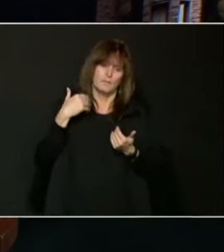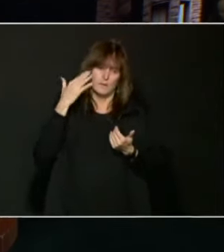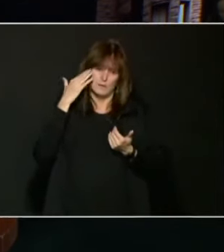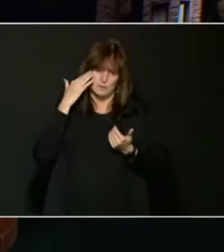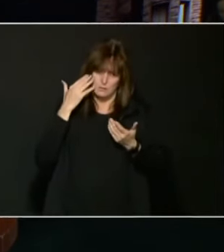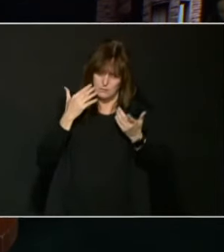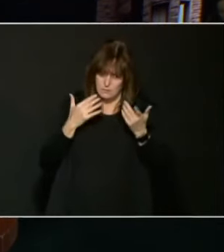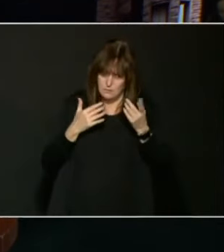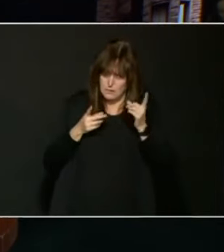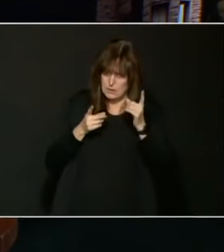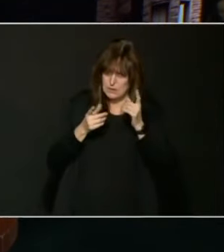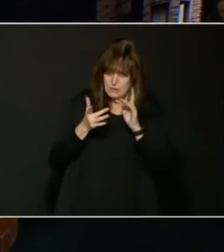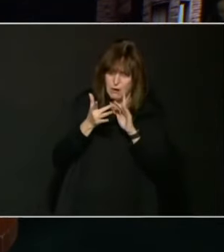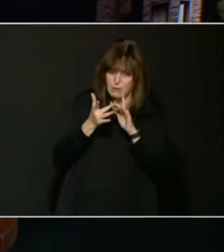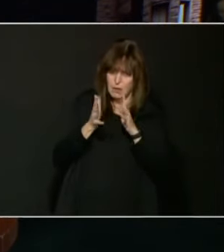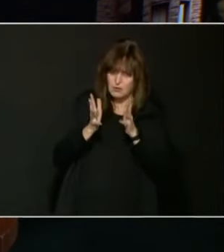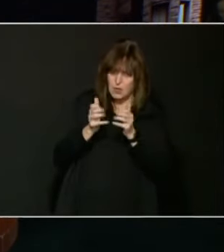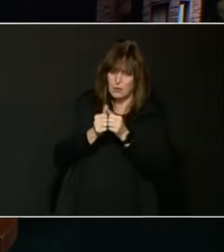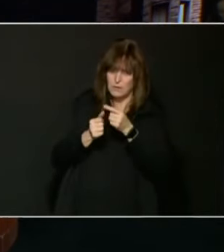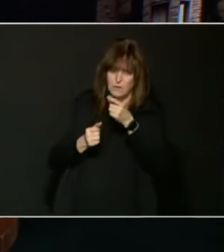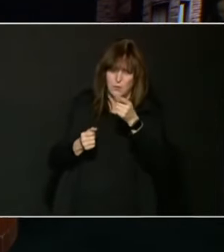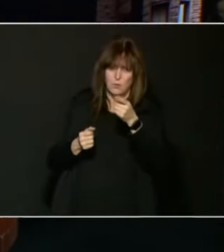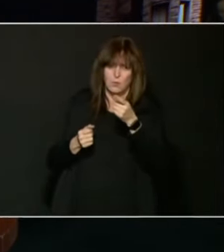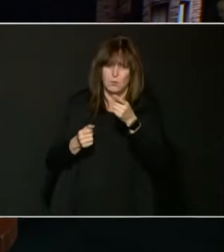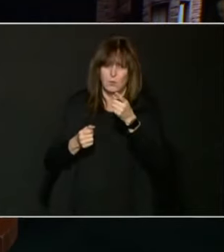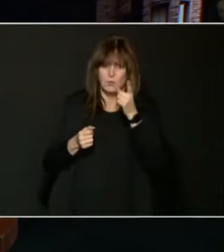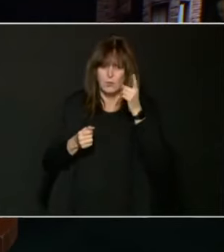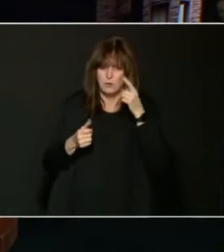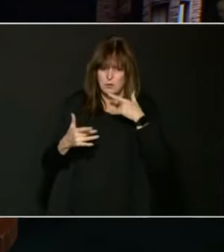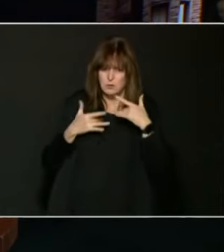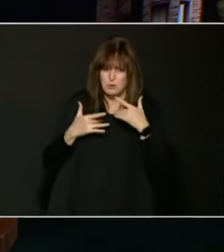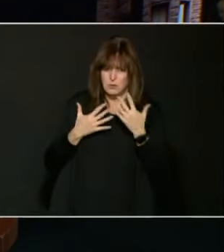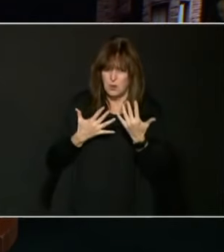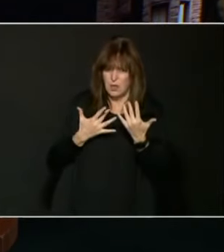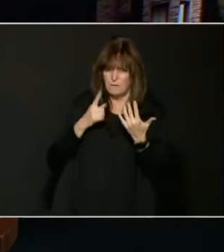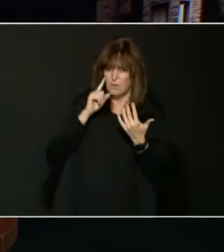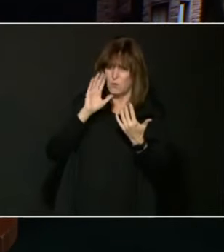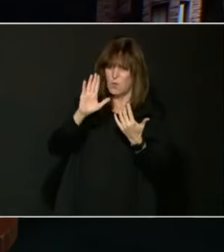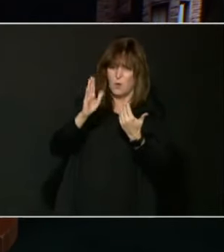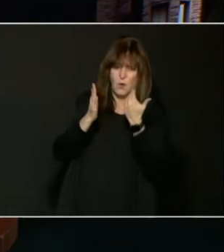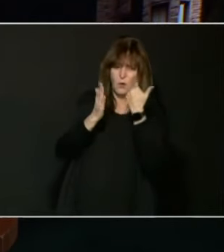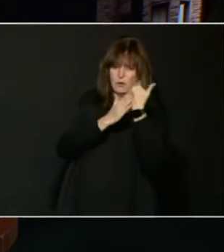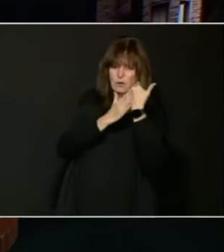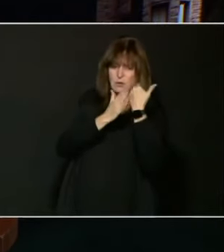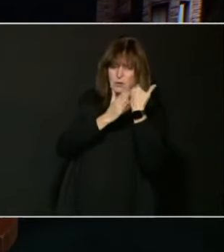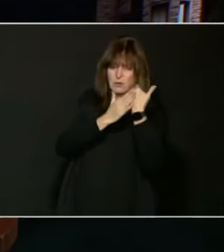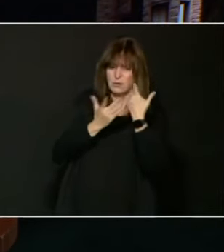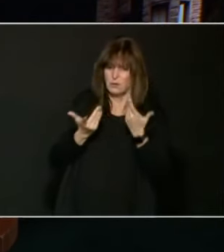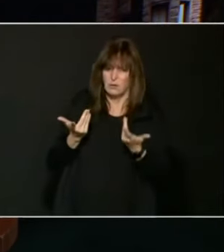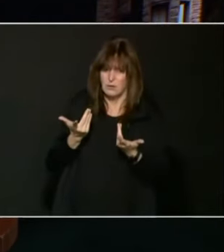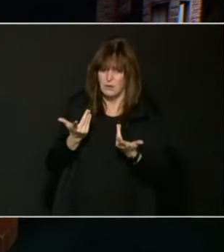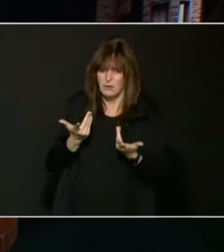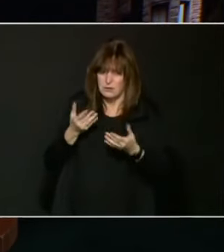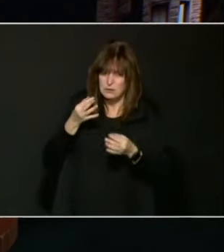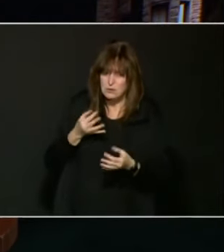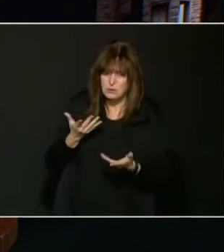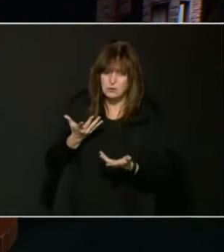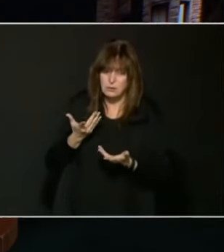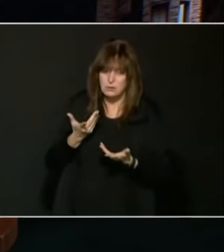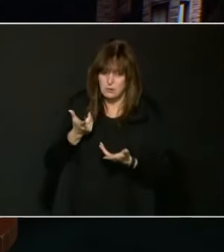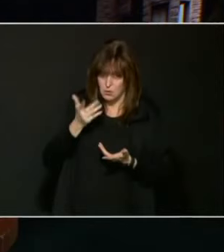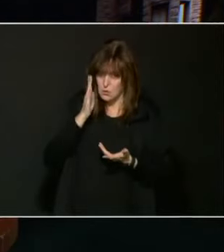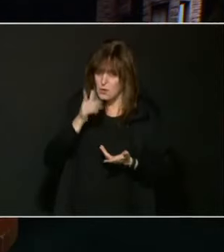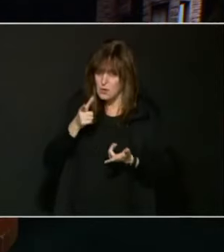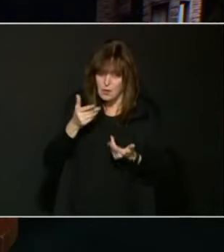concerns, and he's just awaiting a decision from you. I'm just curious, where are you at with that decision on whether or not the